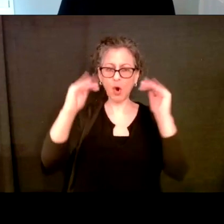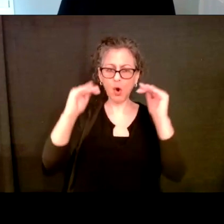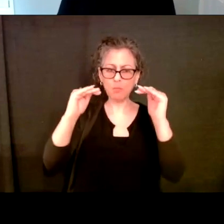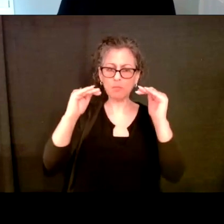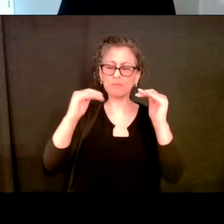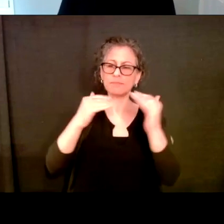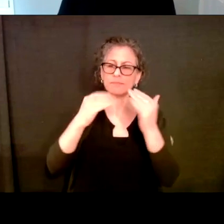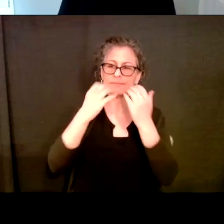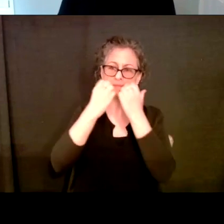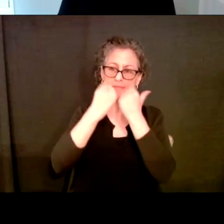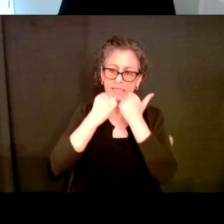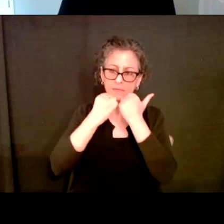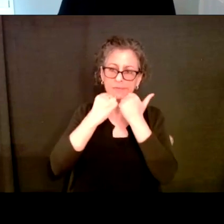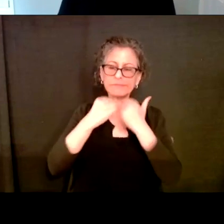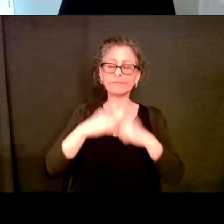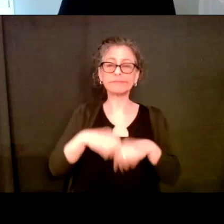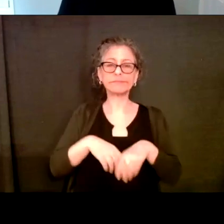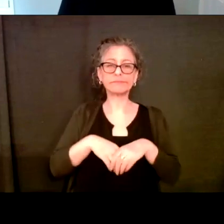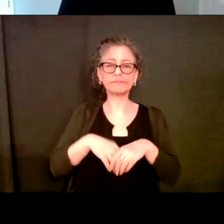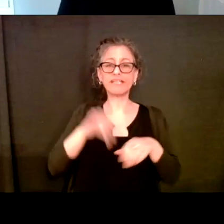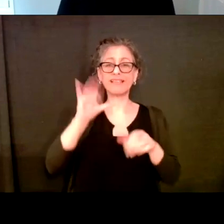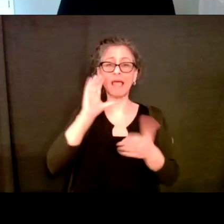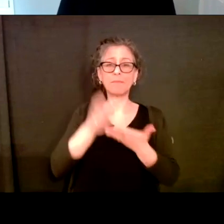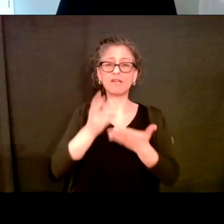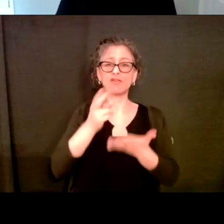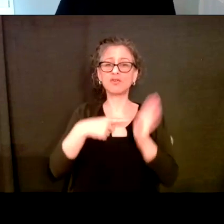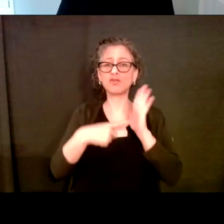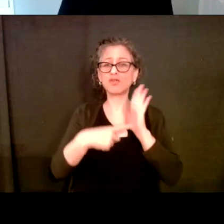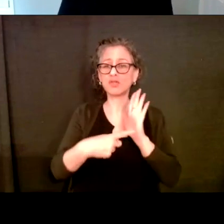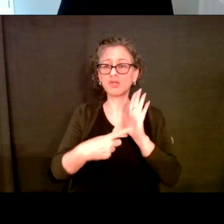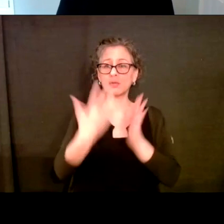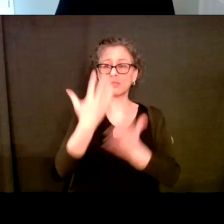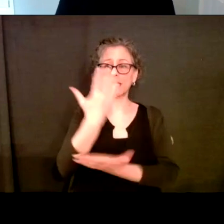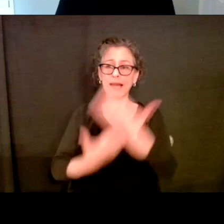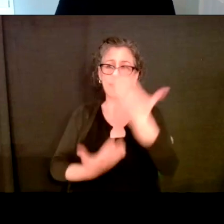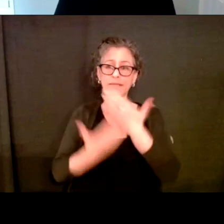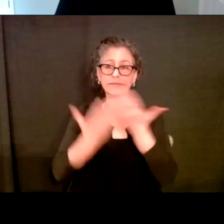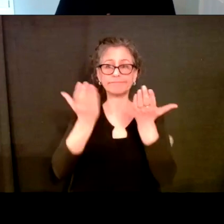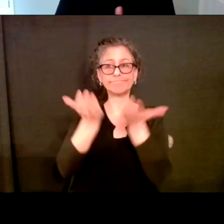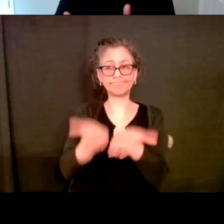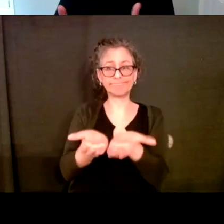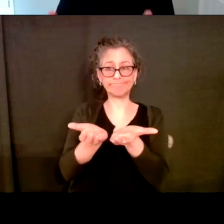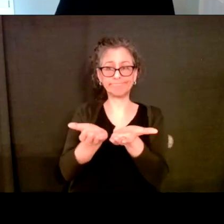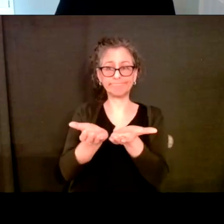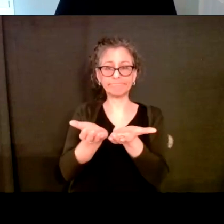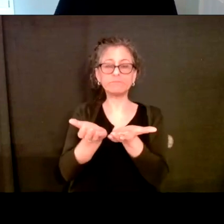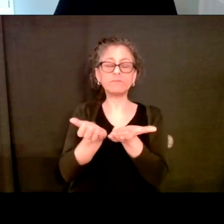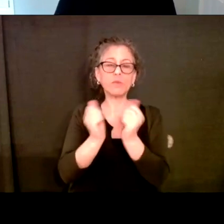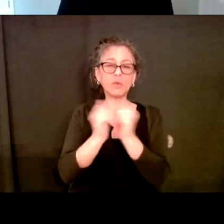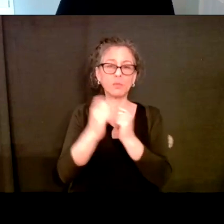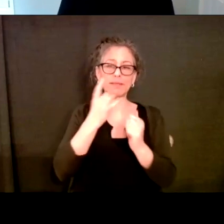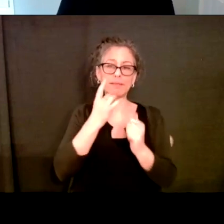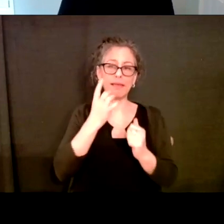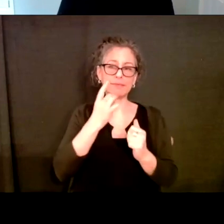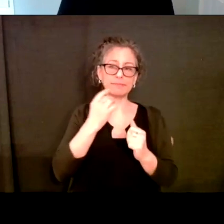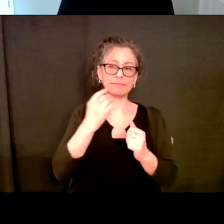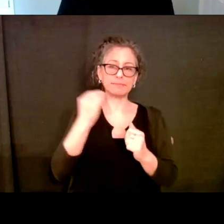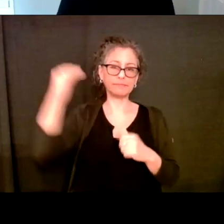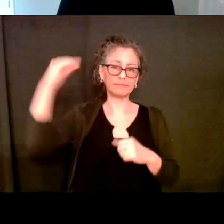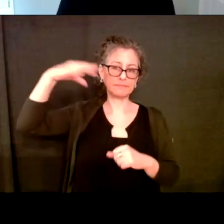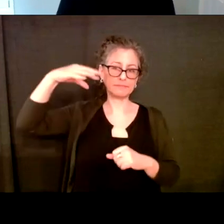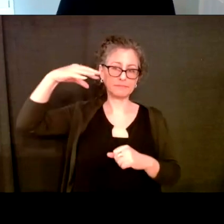The picture on this slide shows hands outstretched and with light shining on